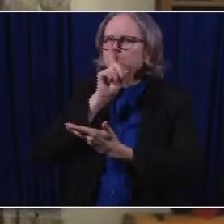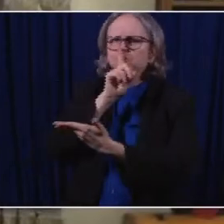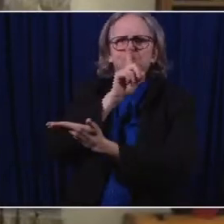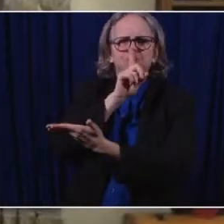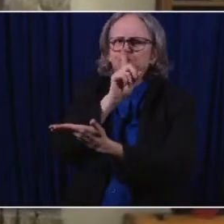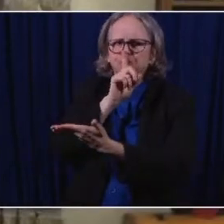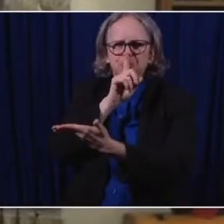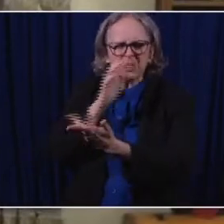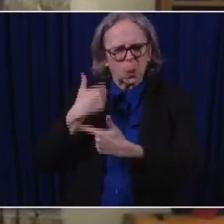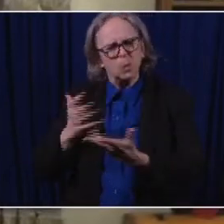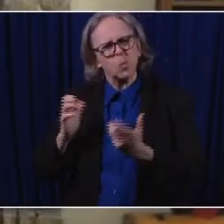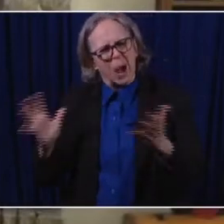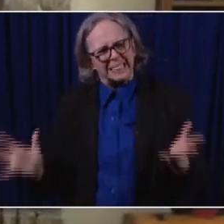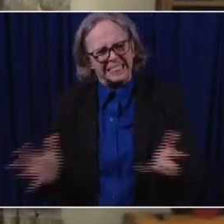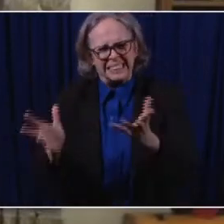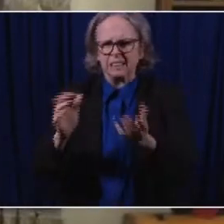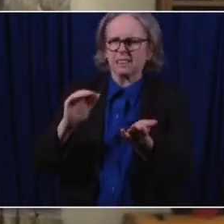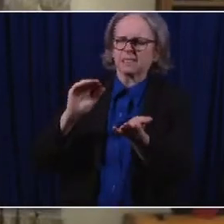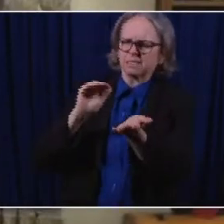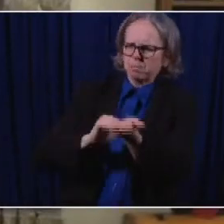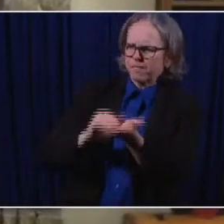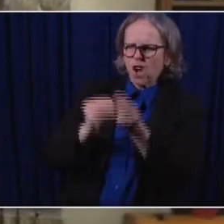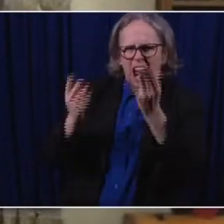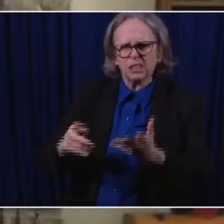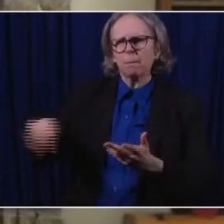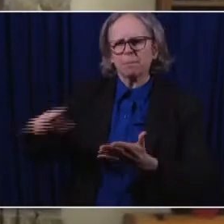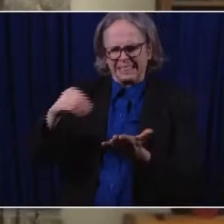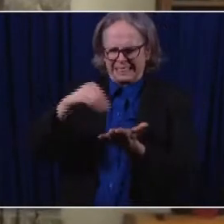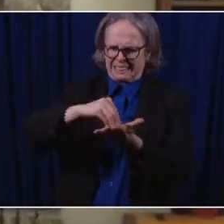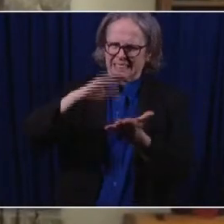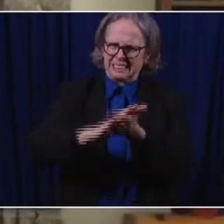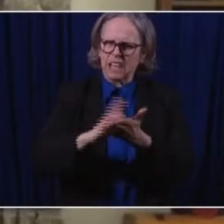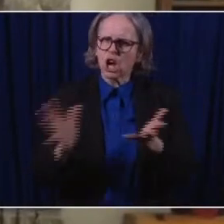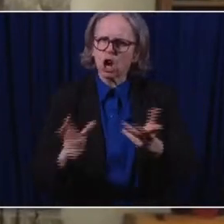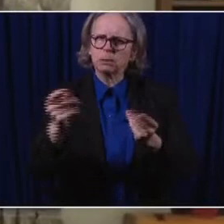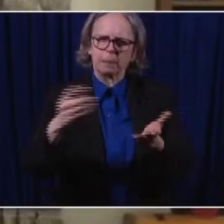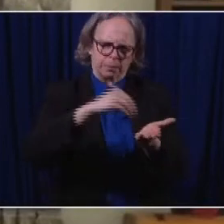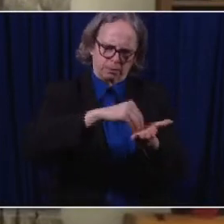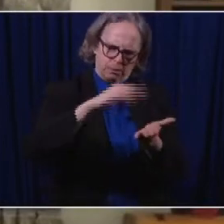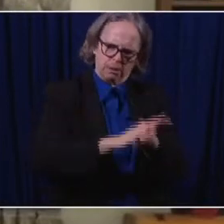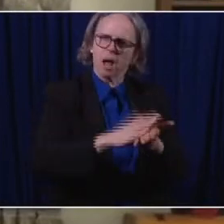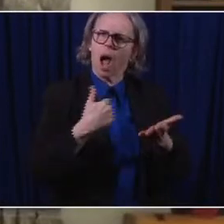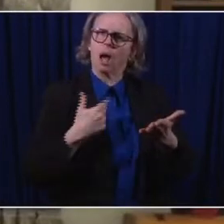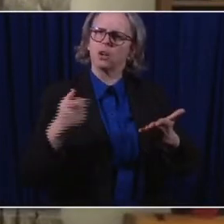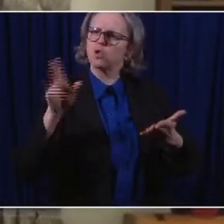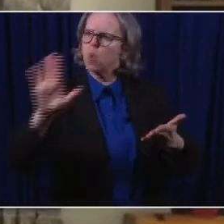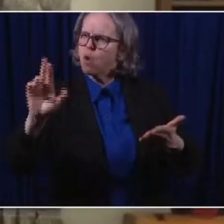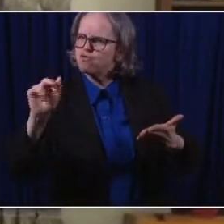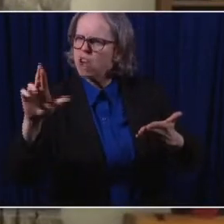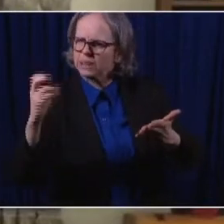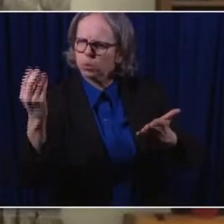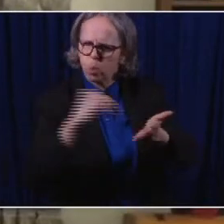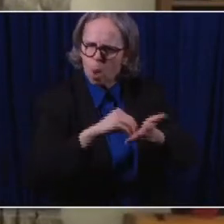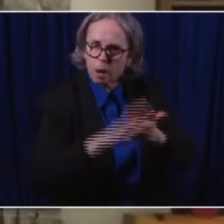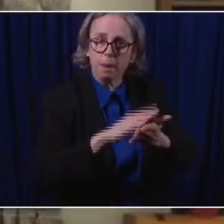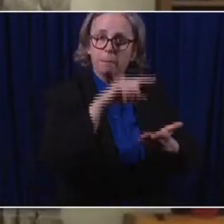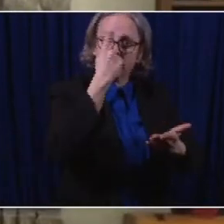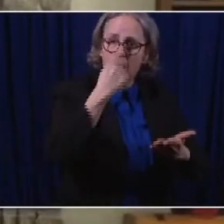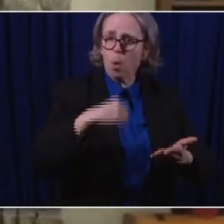of different things, frankly, to see how well we're doing and see what we have to improve